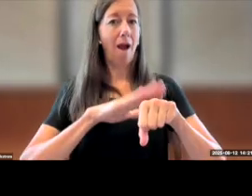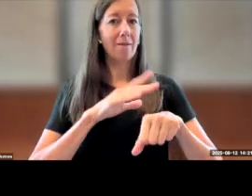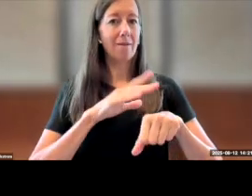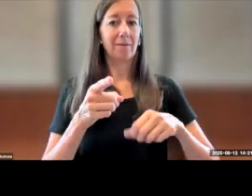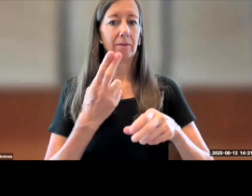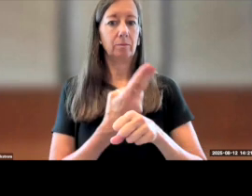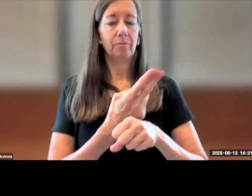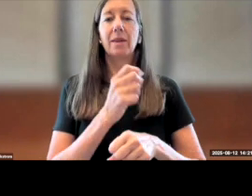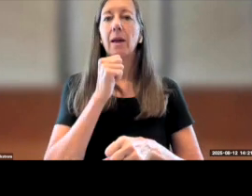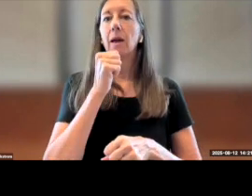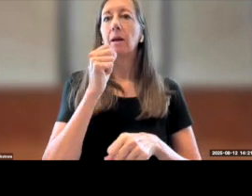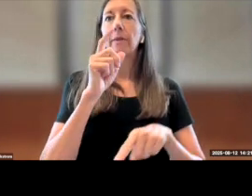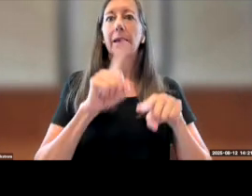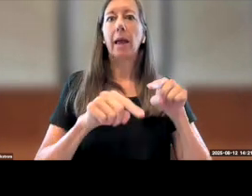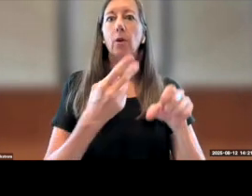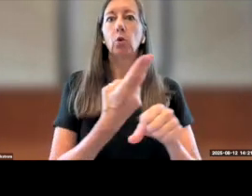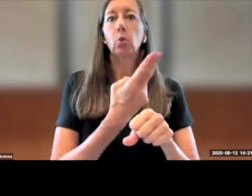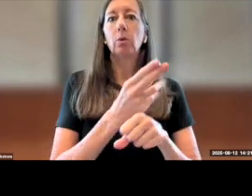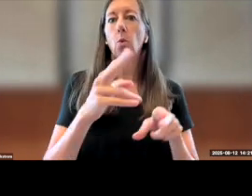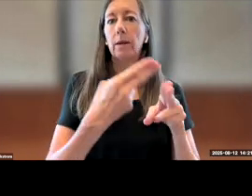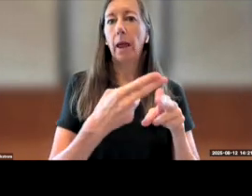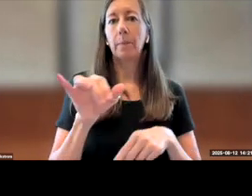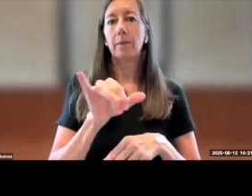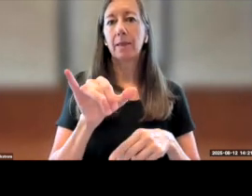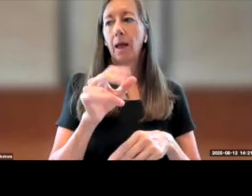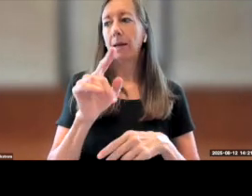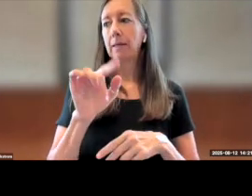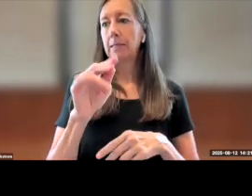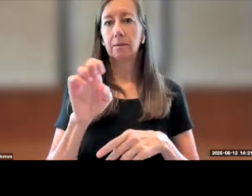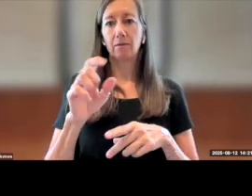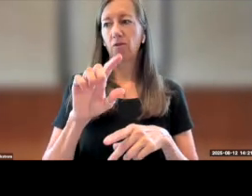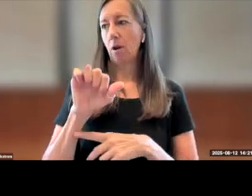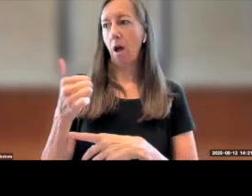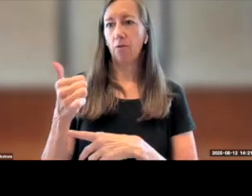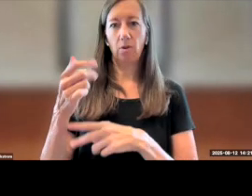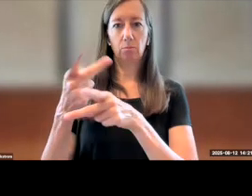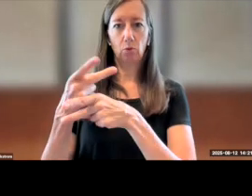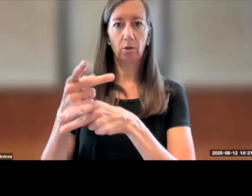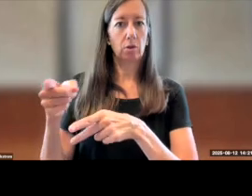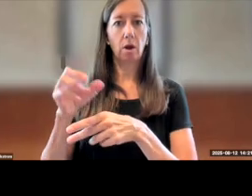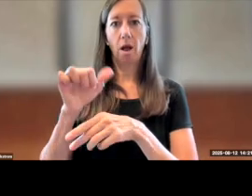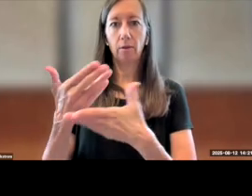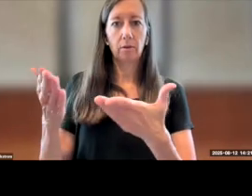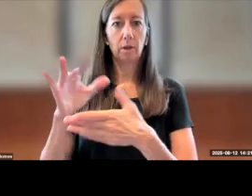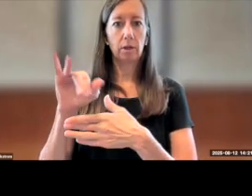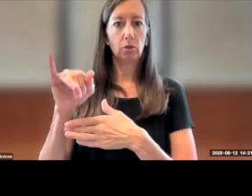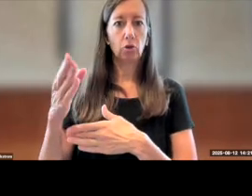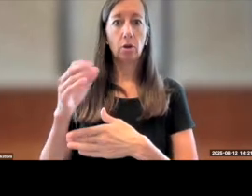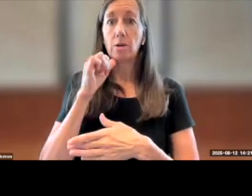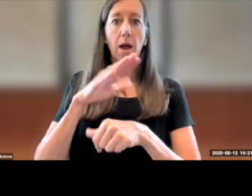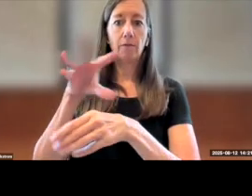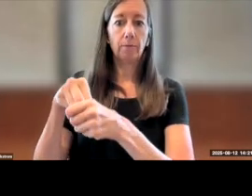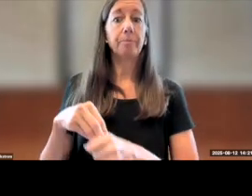likeness and use it on any other production that you are not a part of. When it comes to section 11, which is non-disparagement,